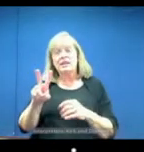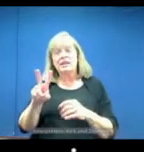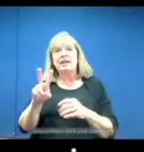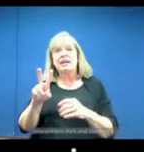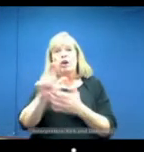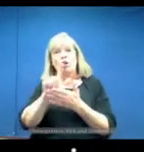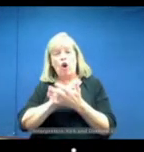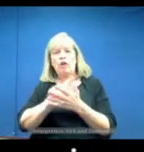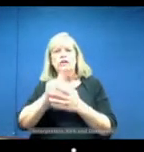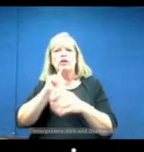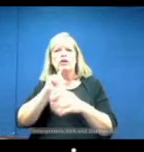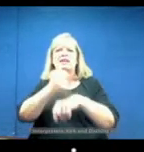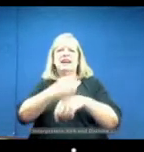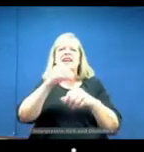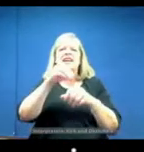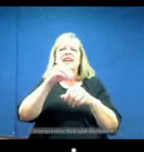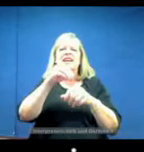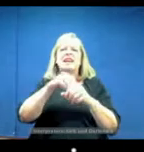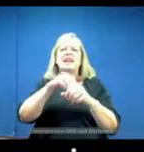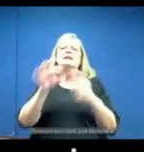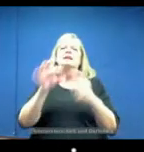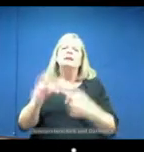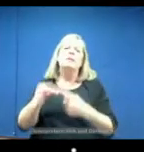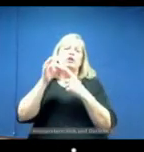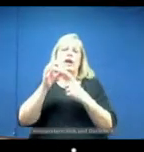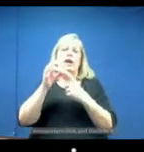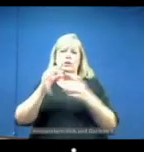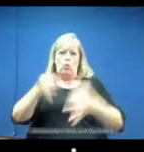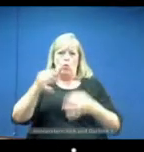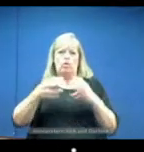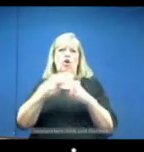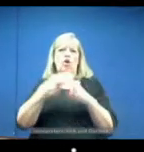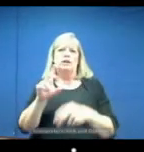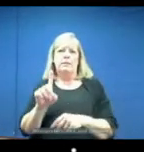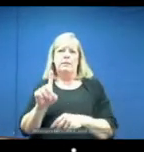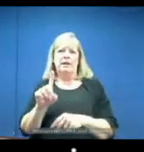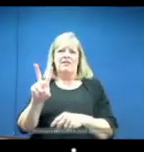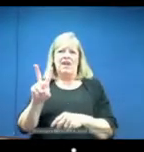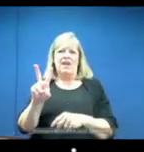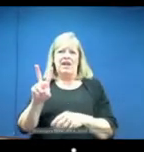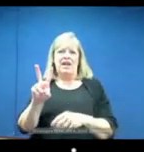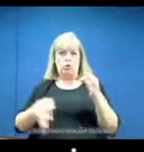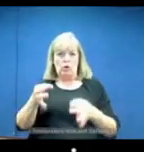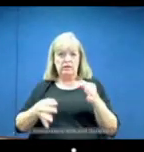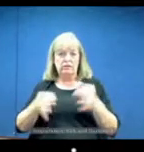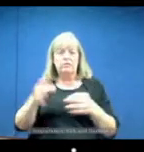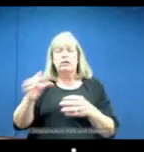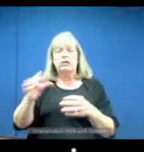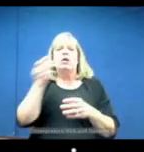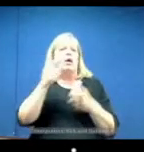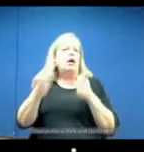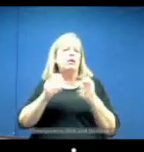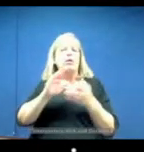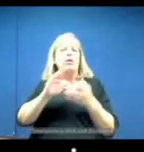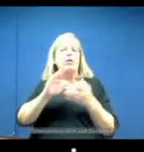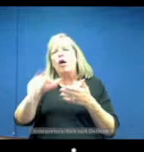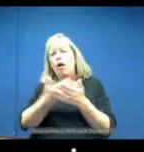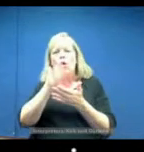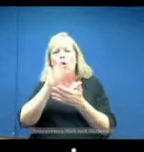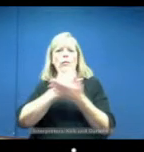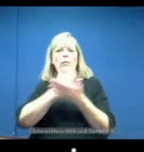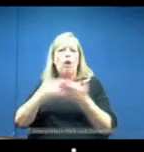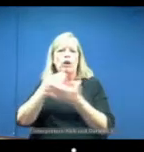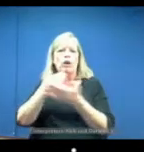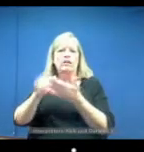specialized courts called domestic violence courts. And they handle all aspects of the domestic violence case, including